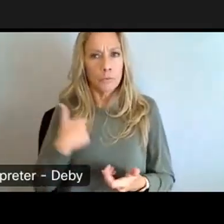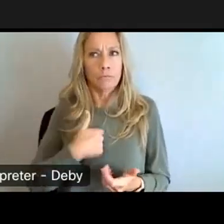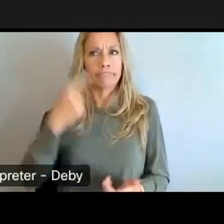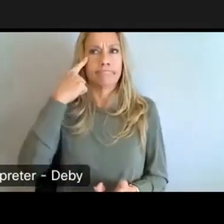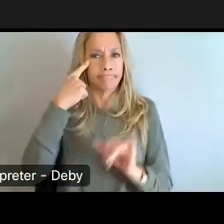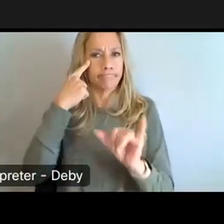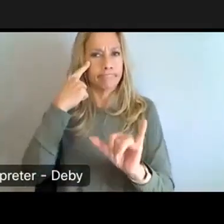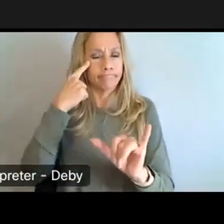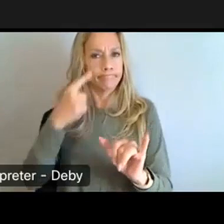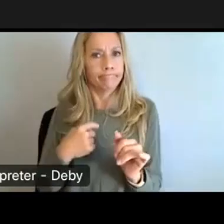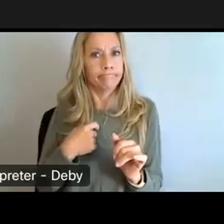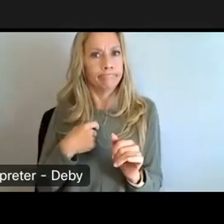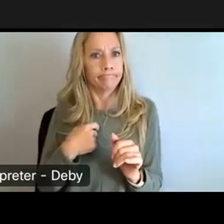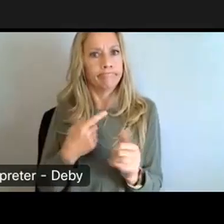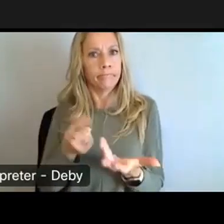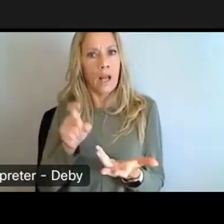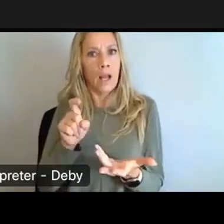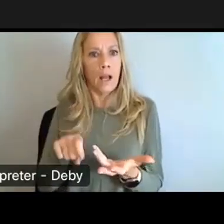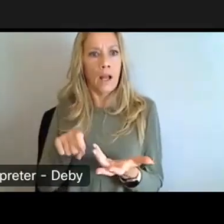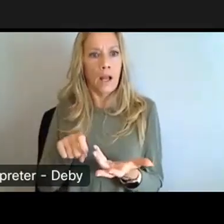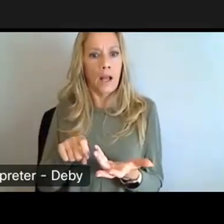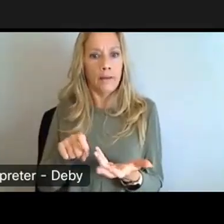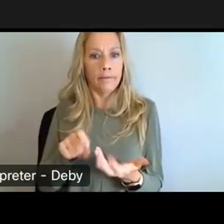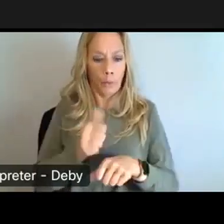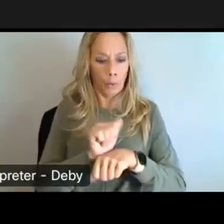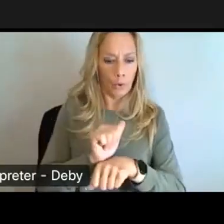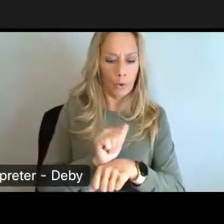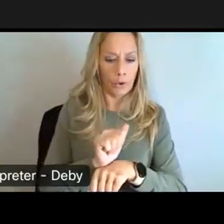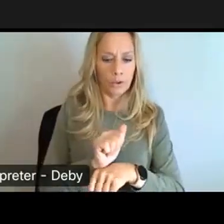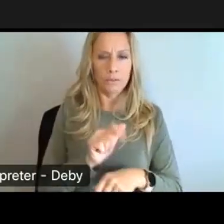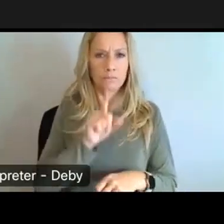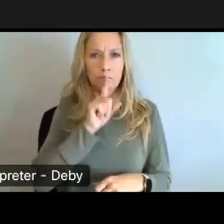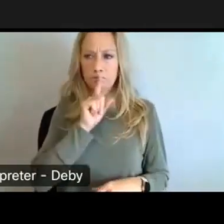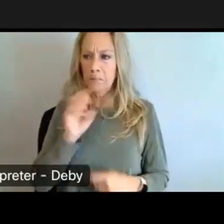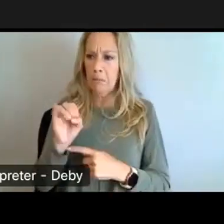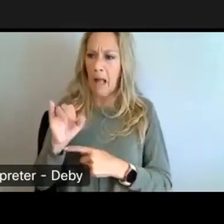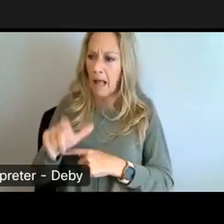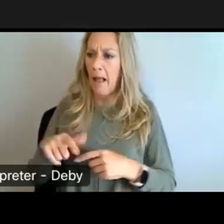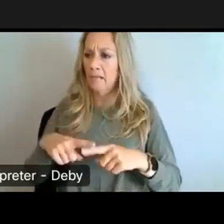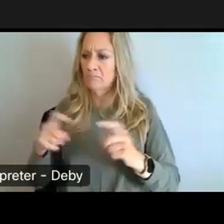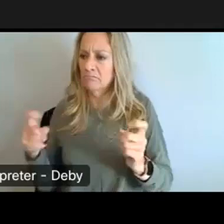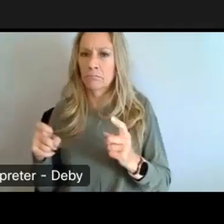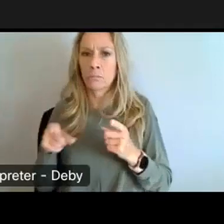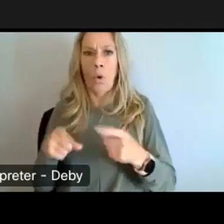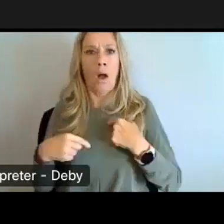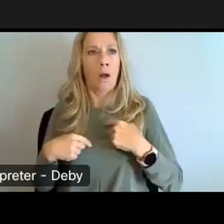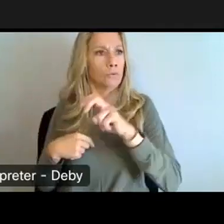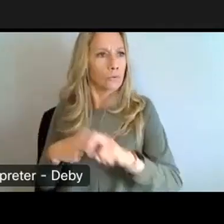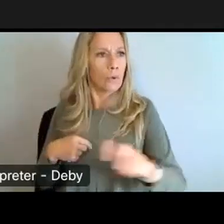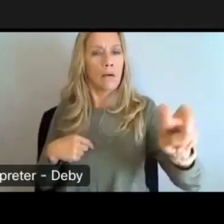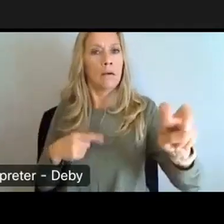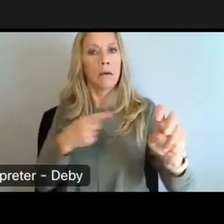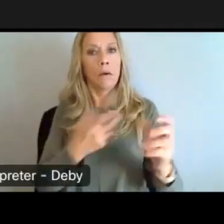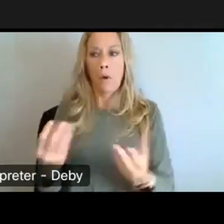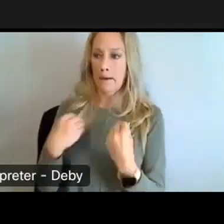to work and not, do emails and do these different things while traveling. And they wanted to give me a standard